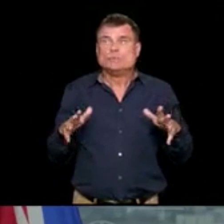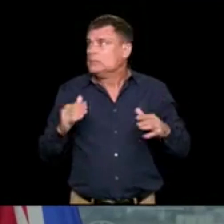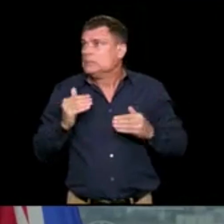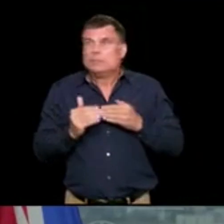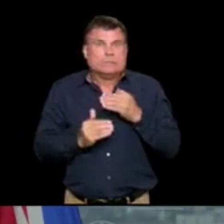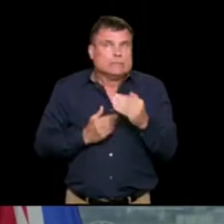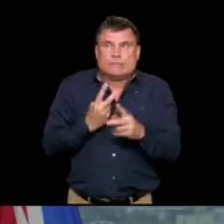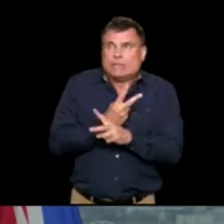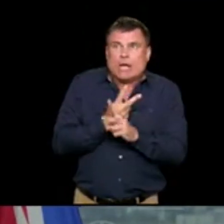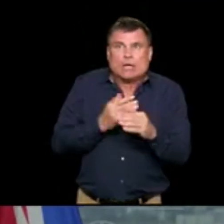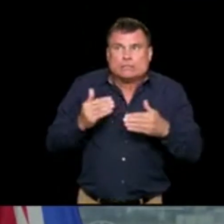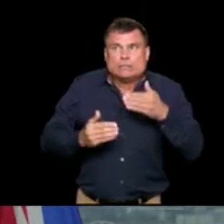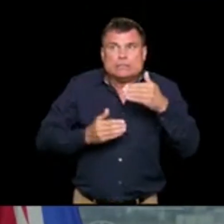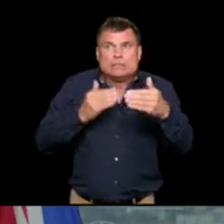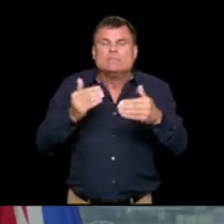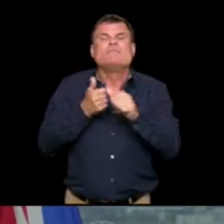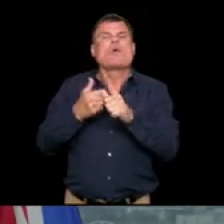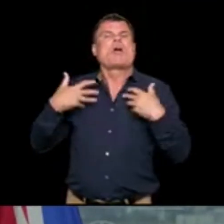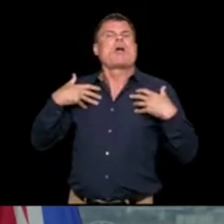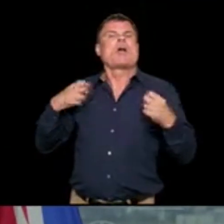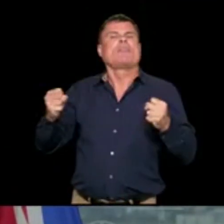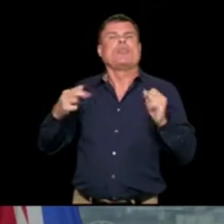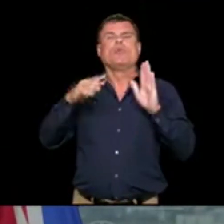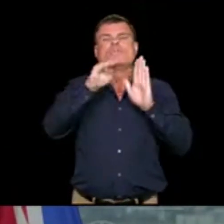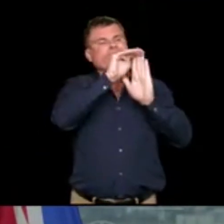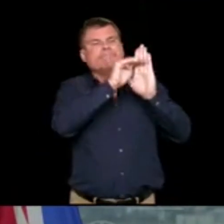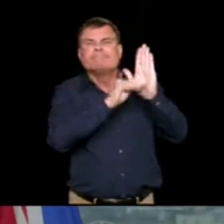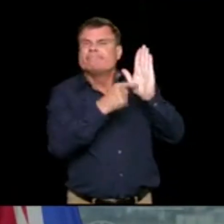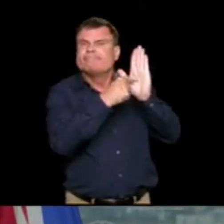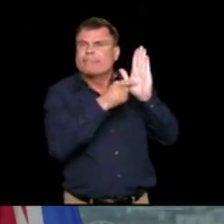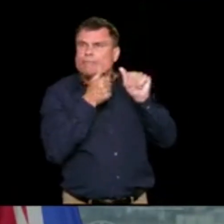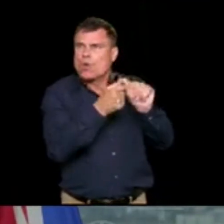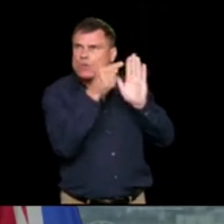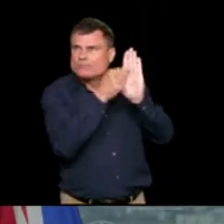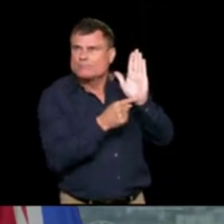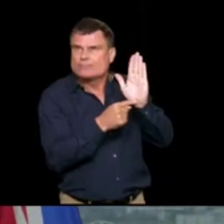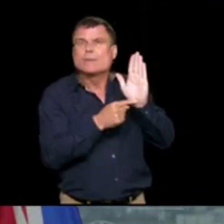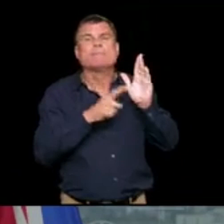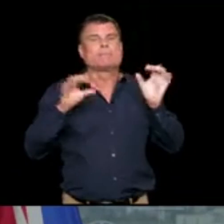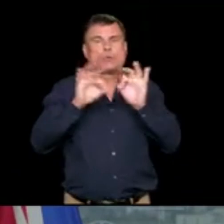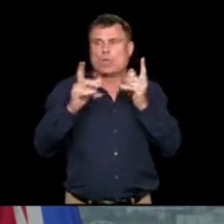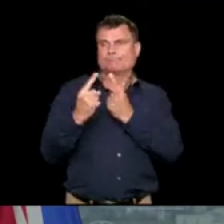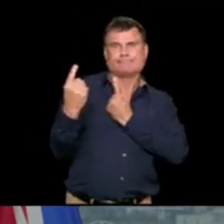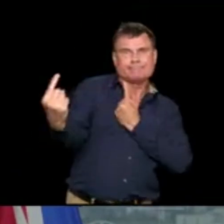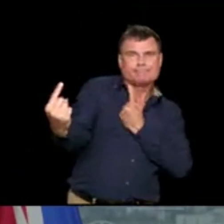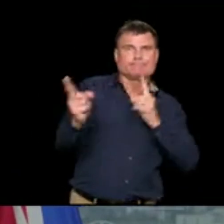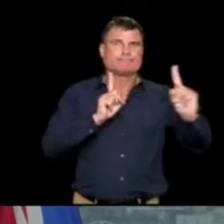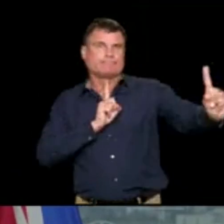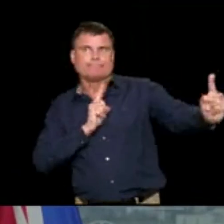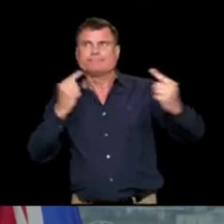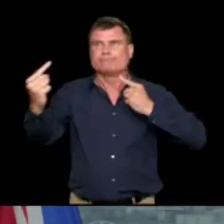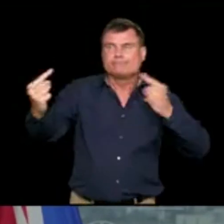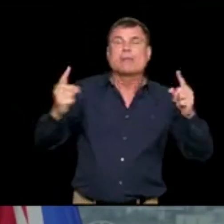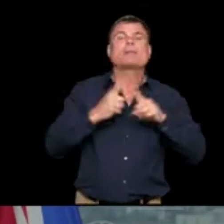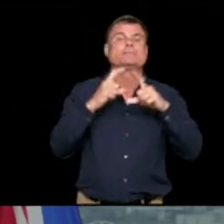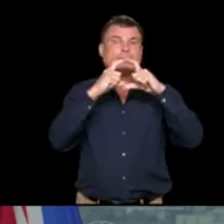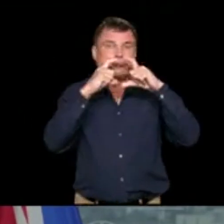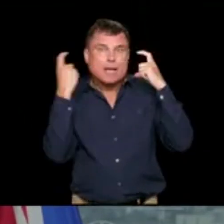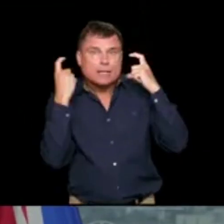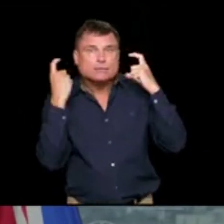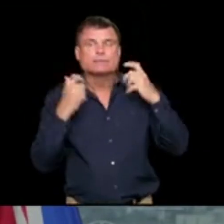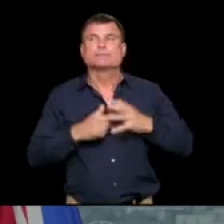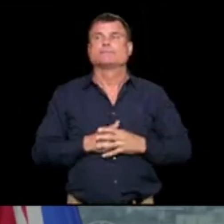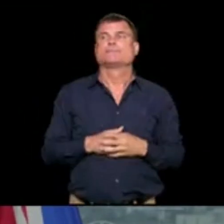against COVID-19 by following public health guidelines and taking safety precautions such as physical distancing and wearing